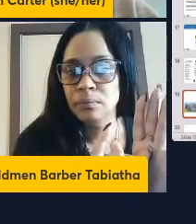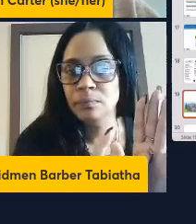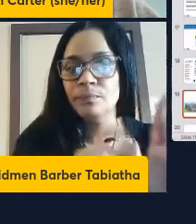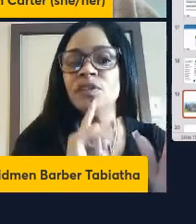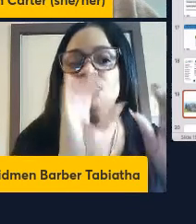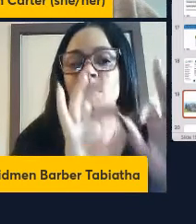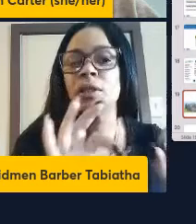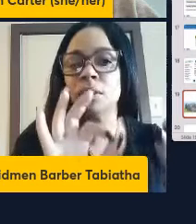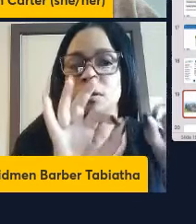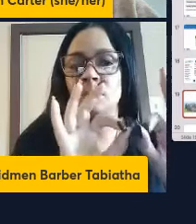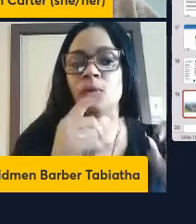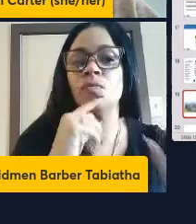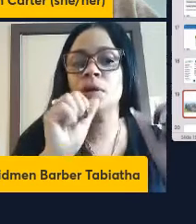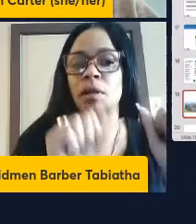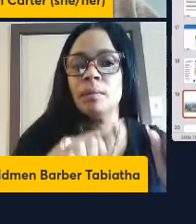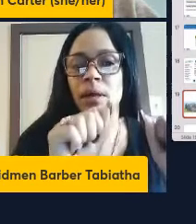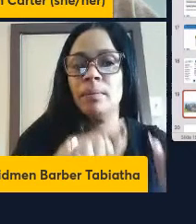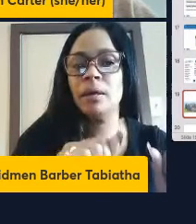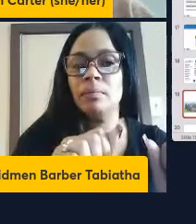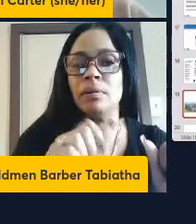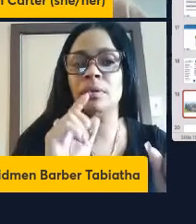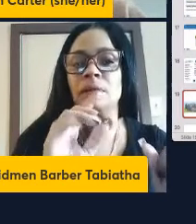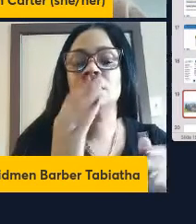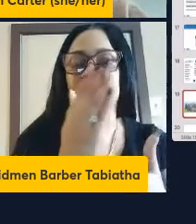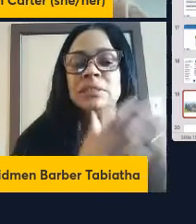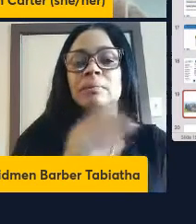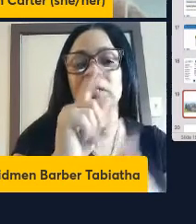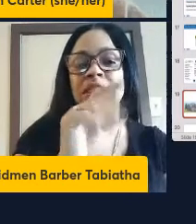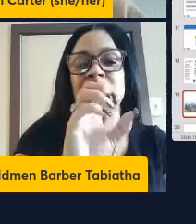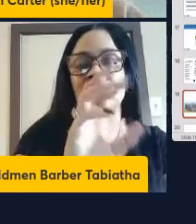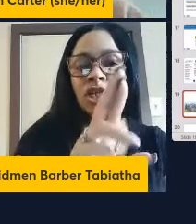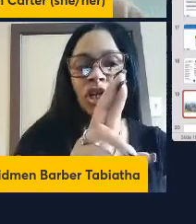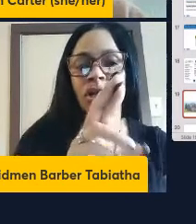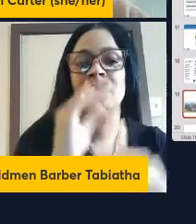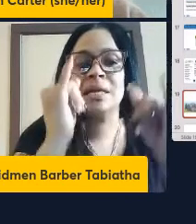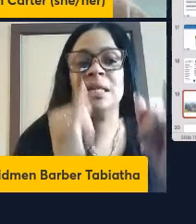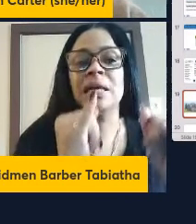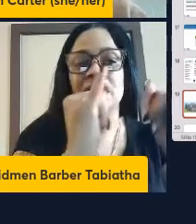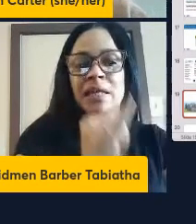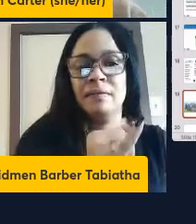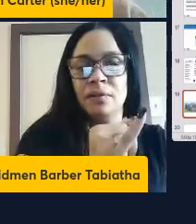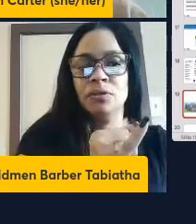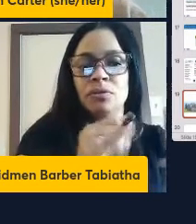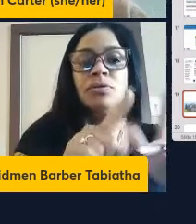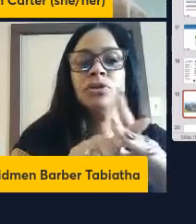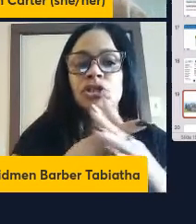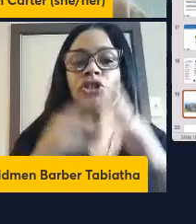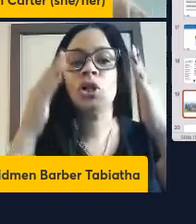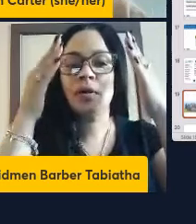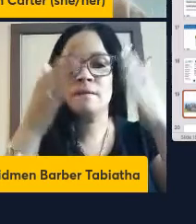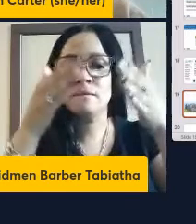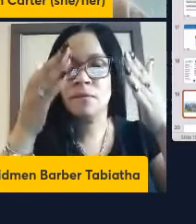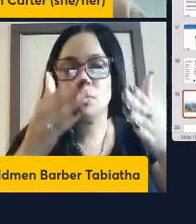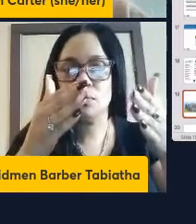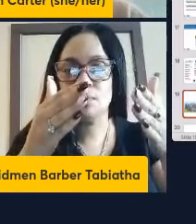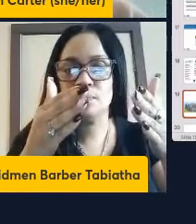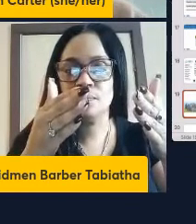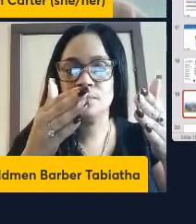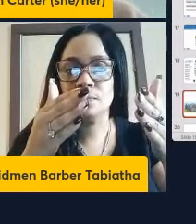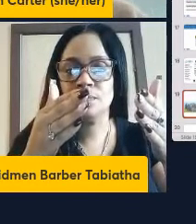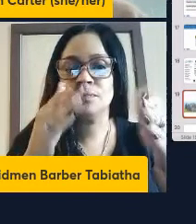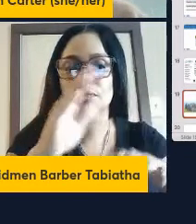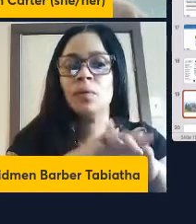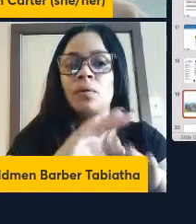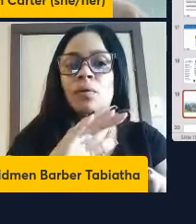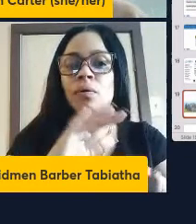important bit here was we're able to identify some of the TCRs that individuals can then start focusing their attention on in terms of